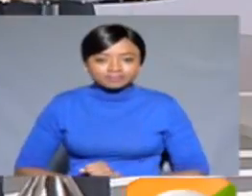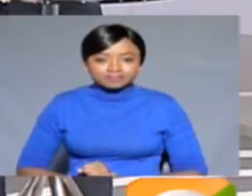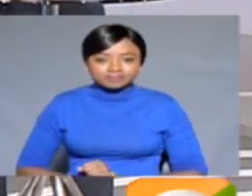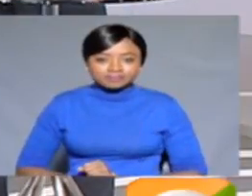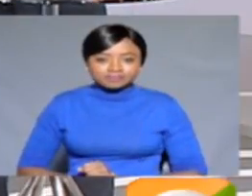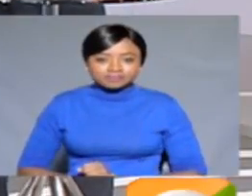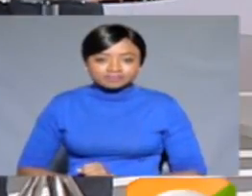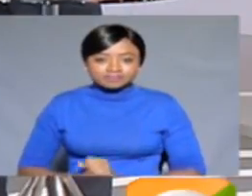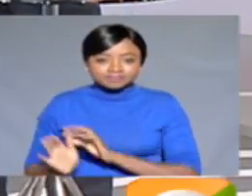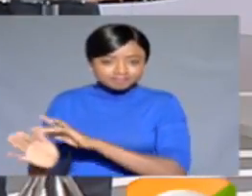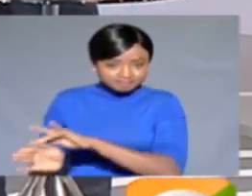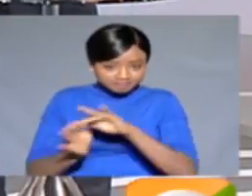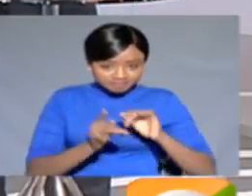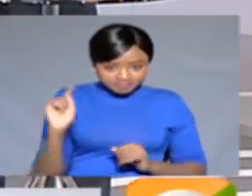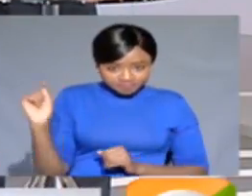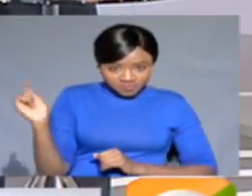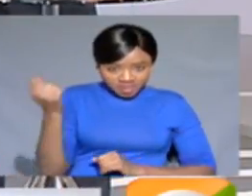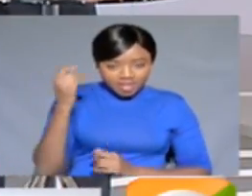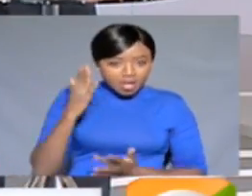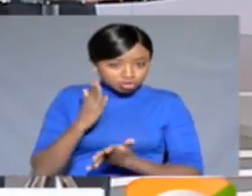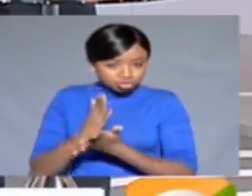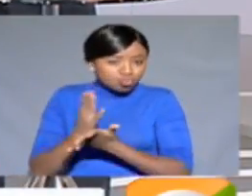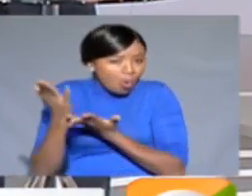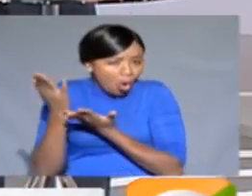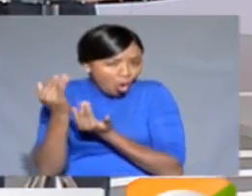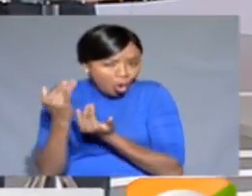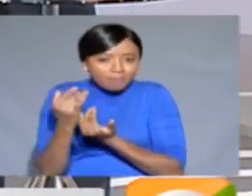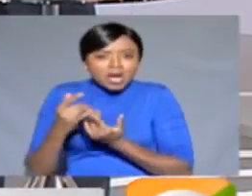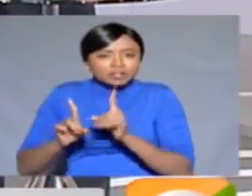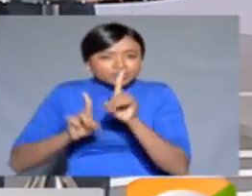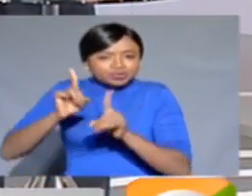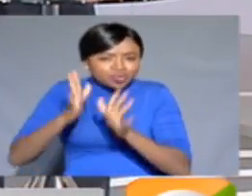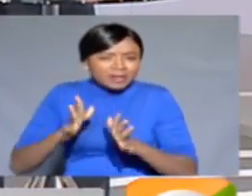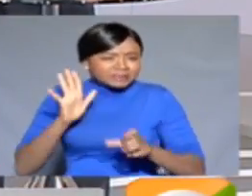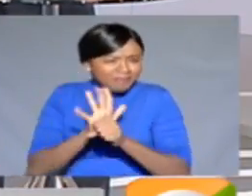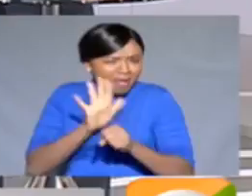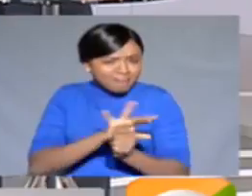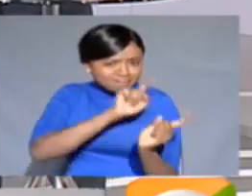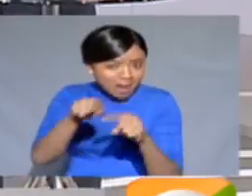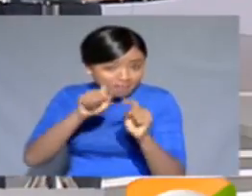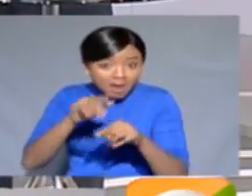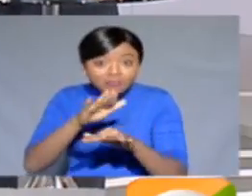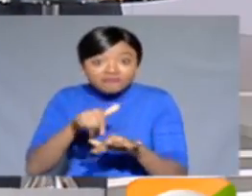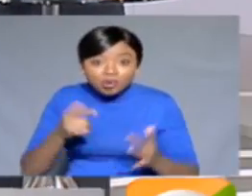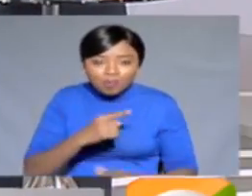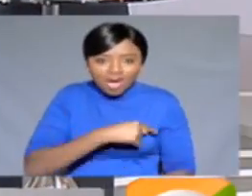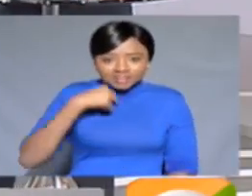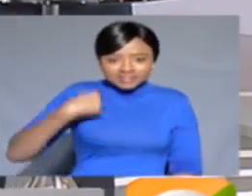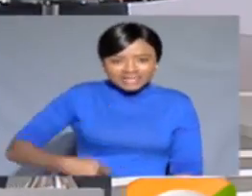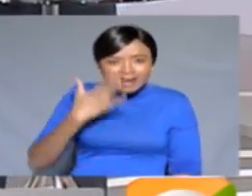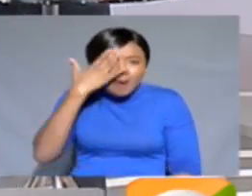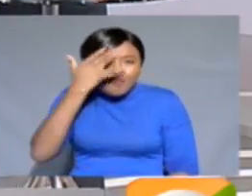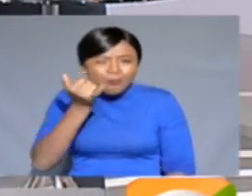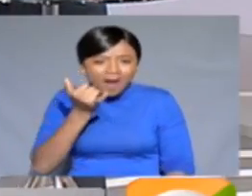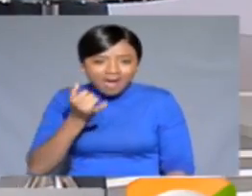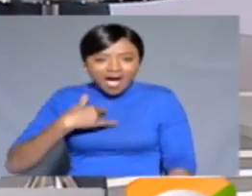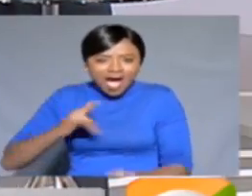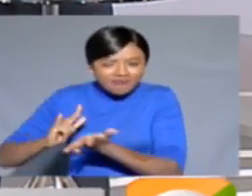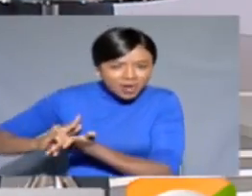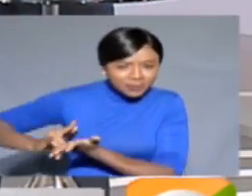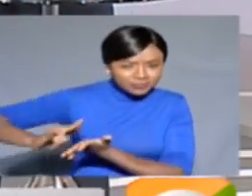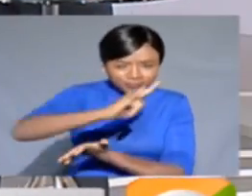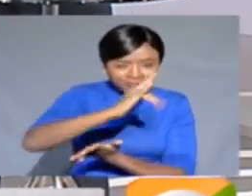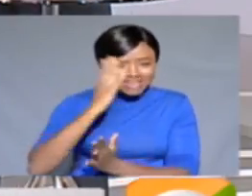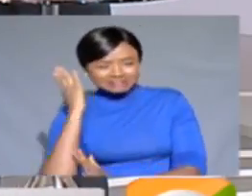Now, Kenya is banking on an increased number of tourists from China. The Kenya Tourist Board says direct flights between Nairobi and Chinese cities would add